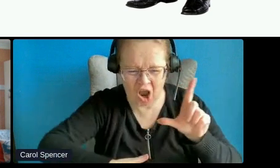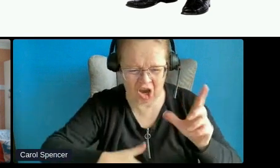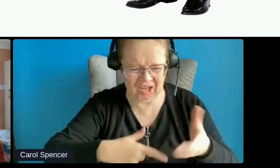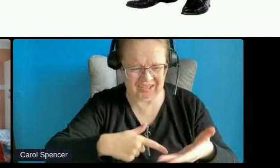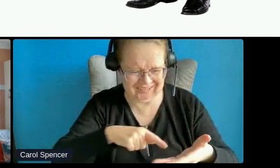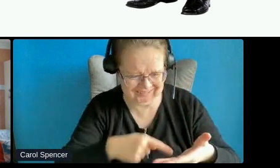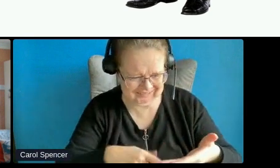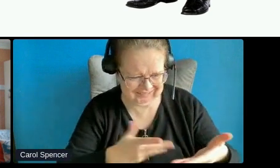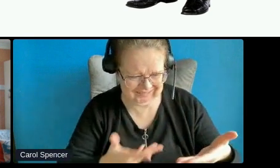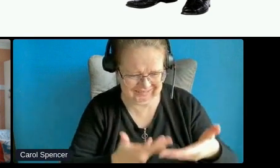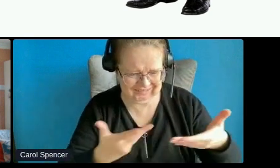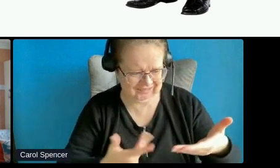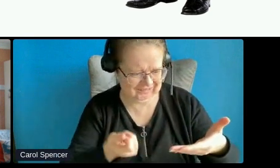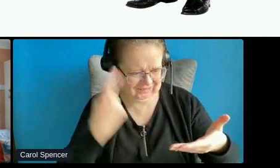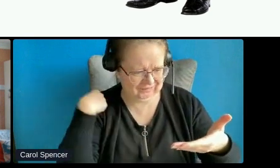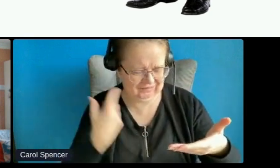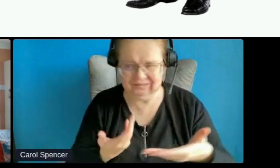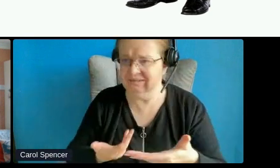or lengthy